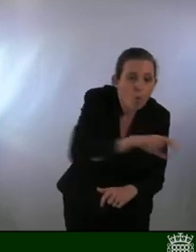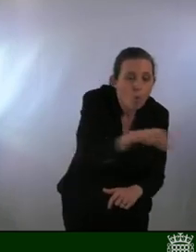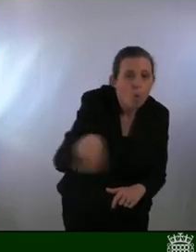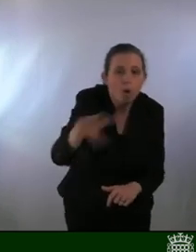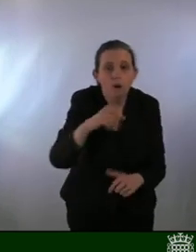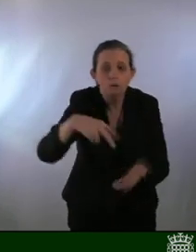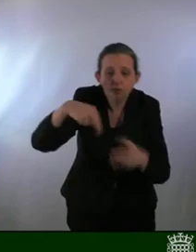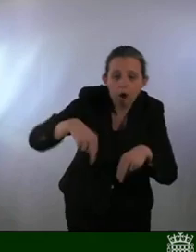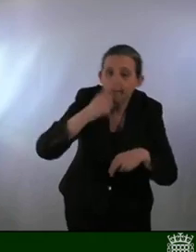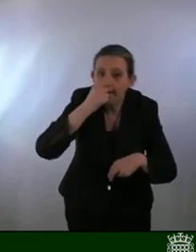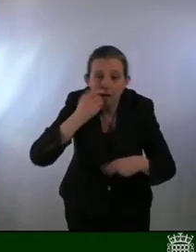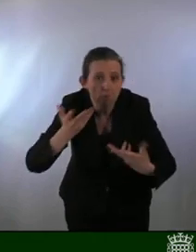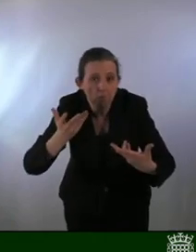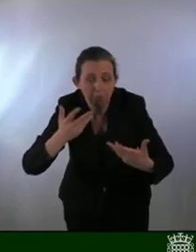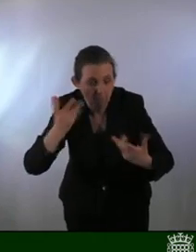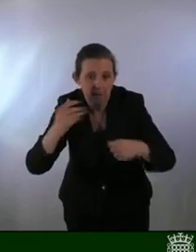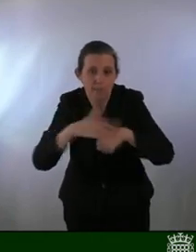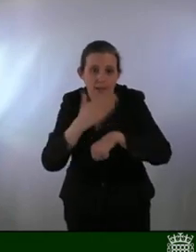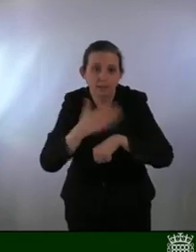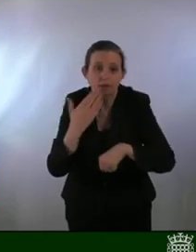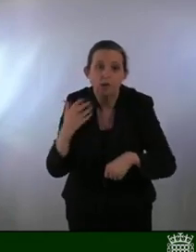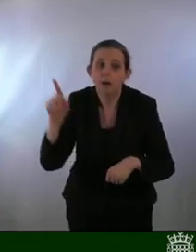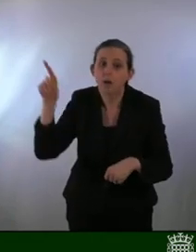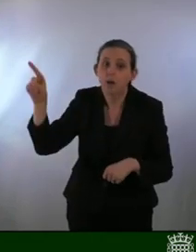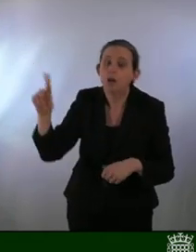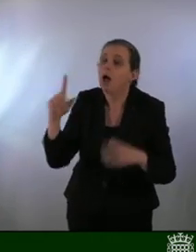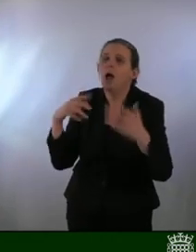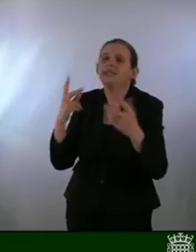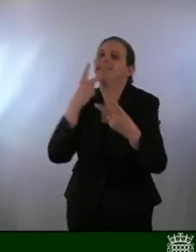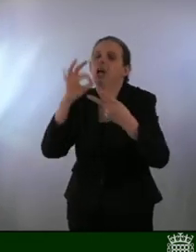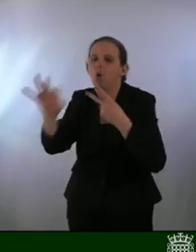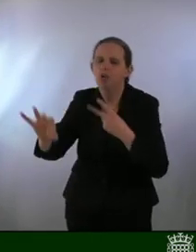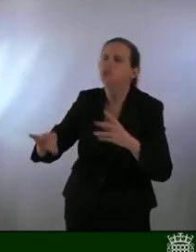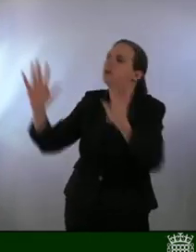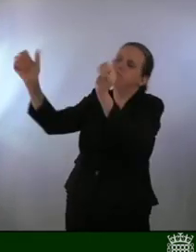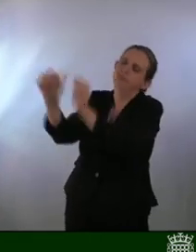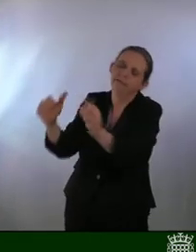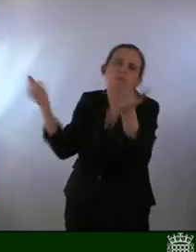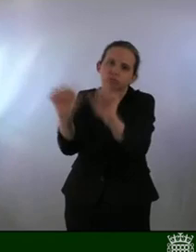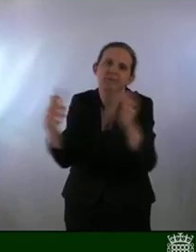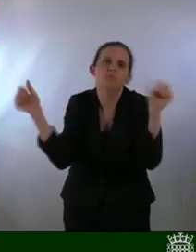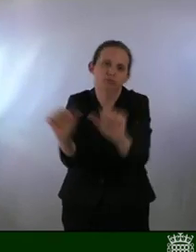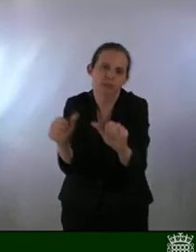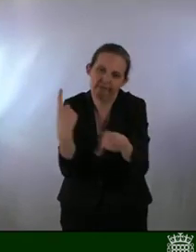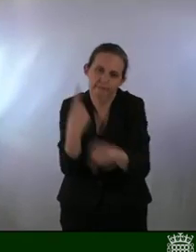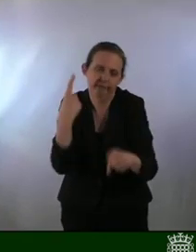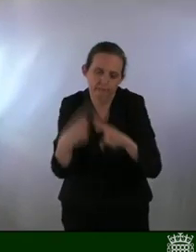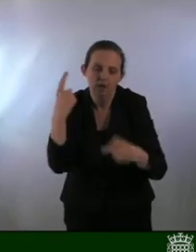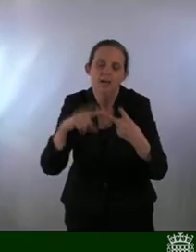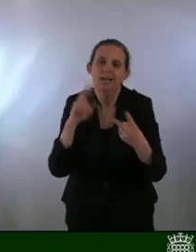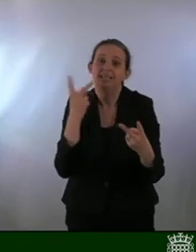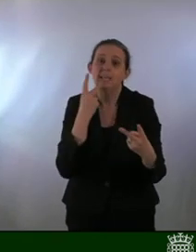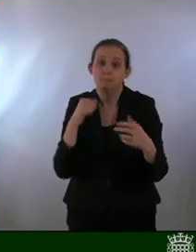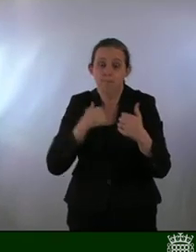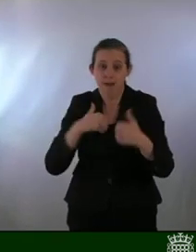in that instance? The second question is... very briefly. I'll be very quick. In Watford,